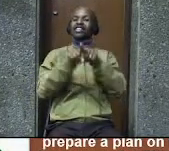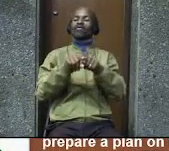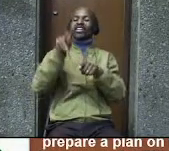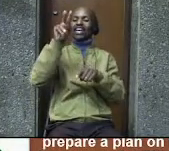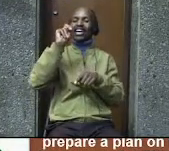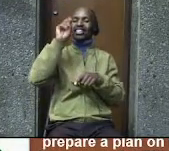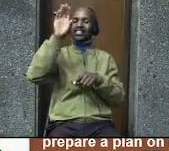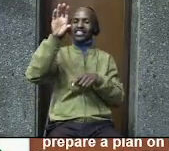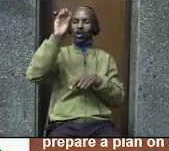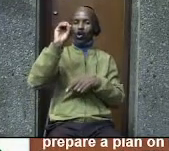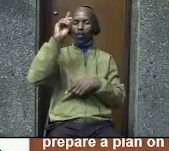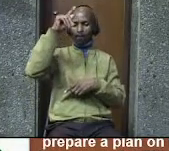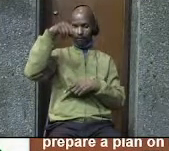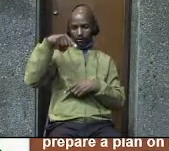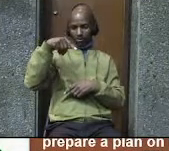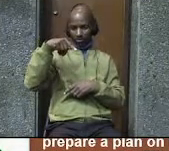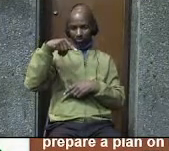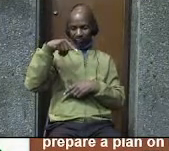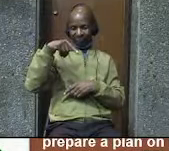NCOP